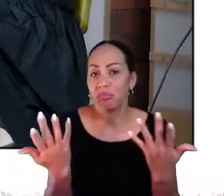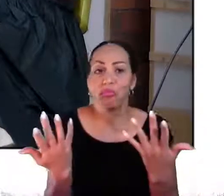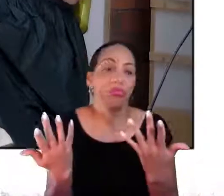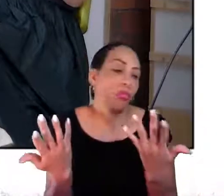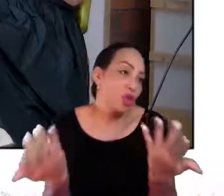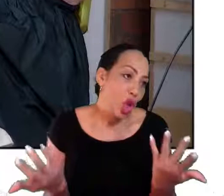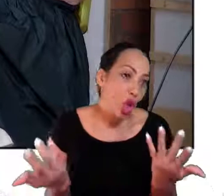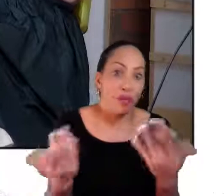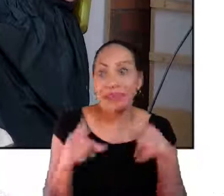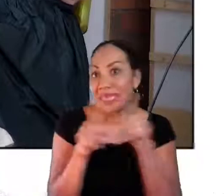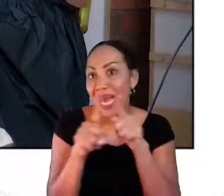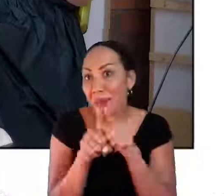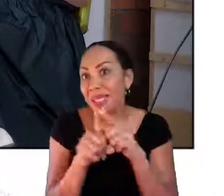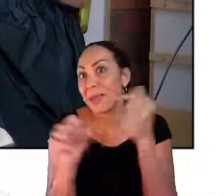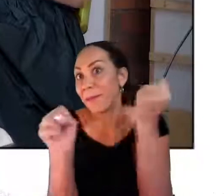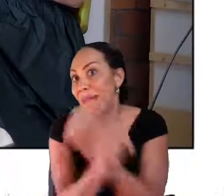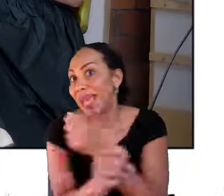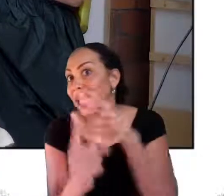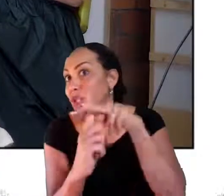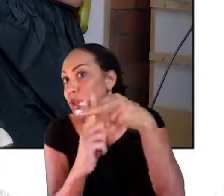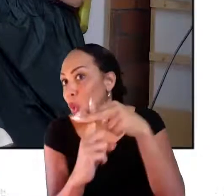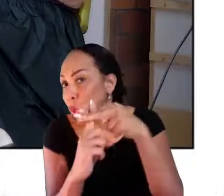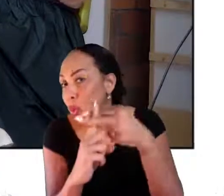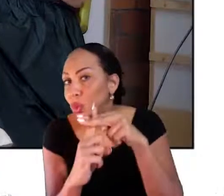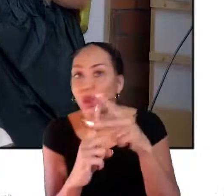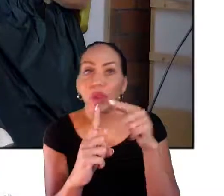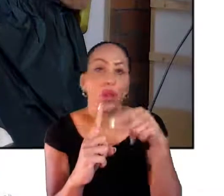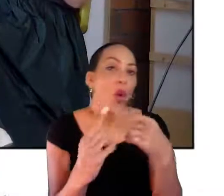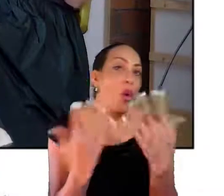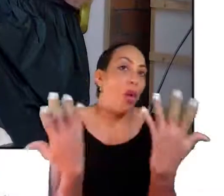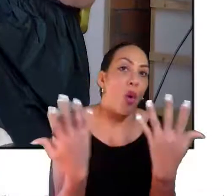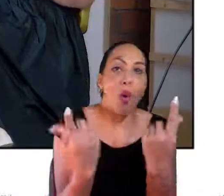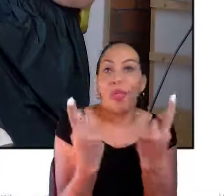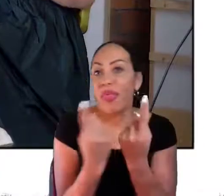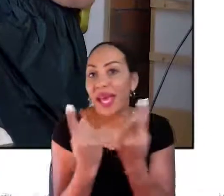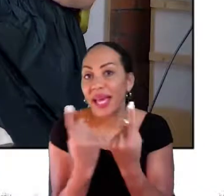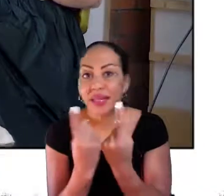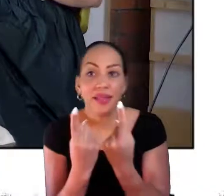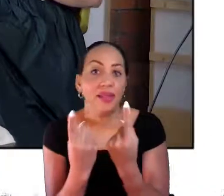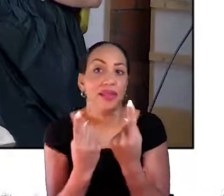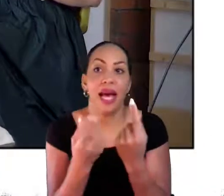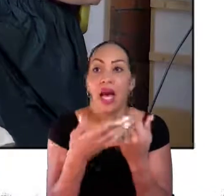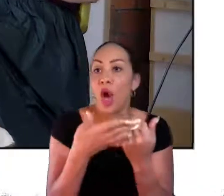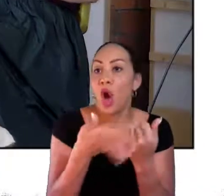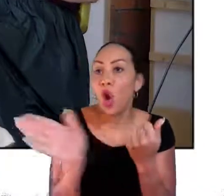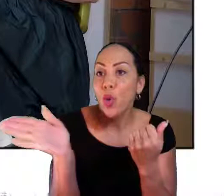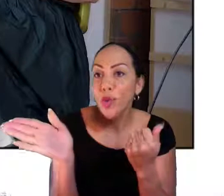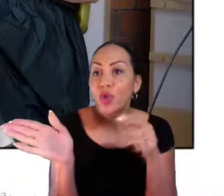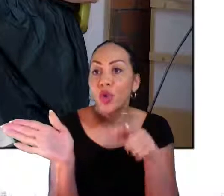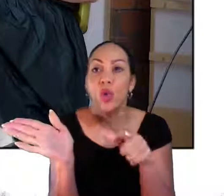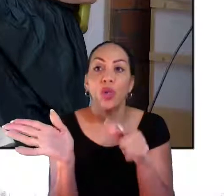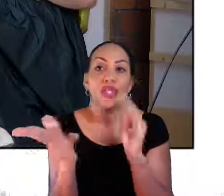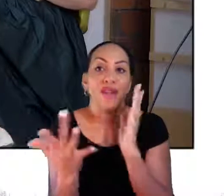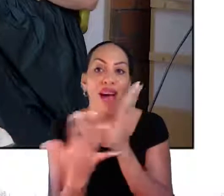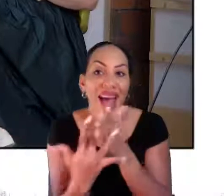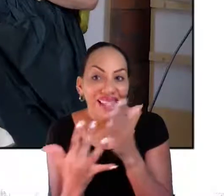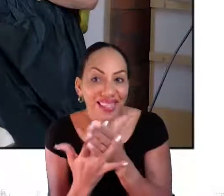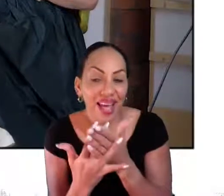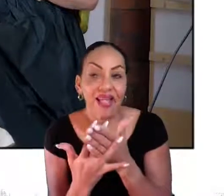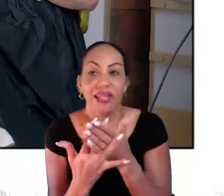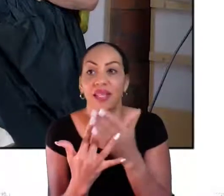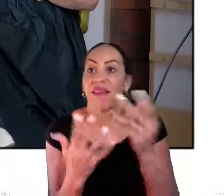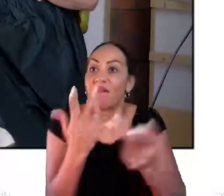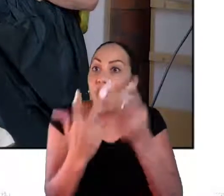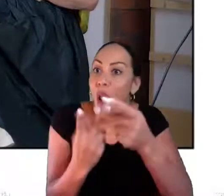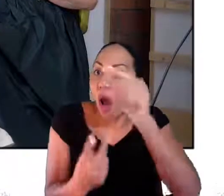help open up access of ideas and stuff to everybody. And there's also this sort